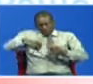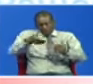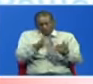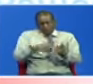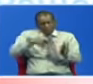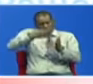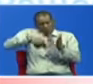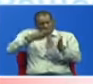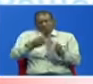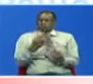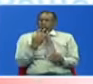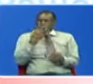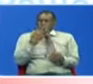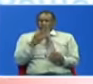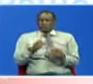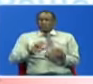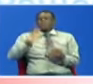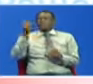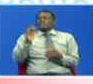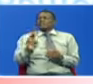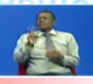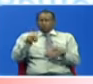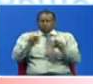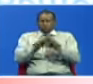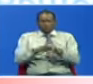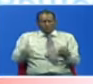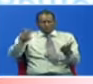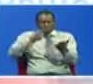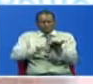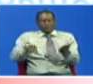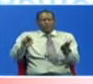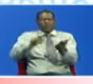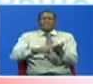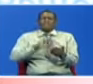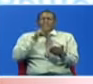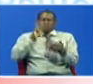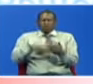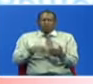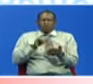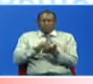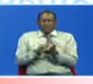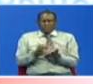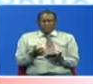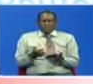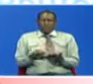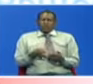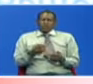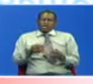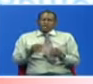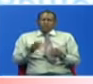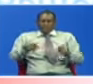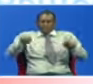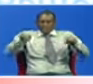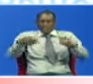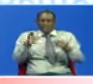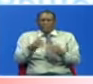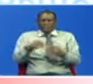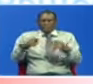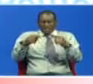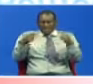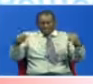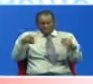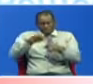I conclude, His Excellency the President has repeatedly stated that we are at war with an invisible enemy, and we can win the war if we